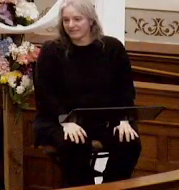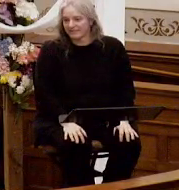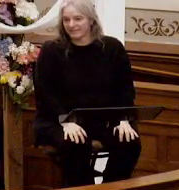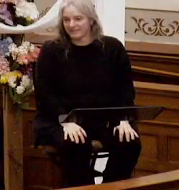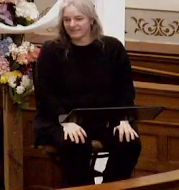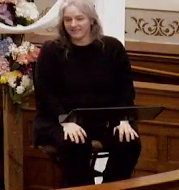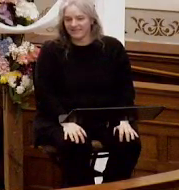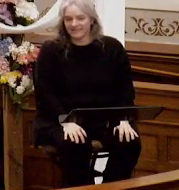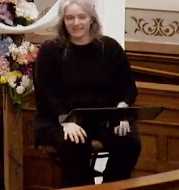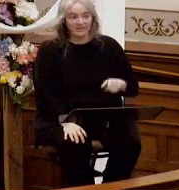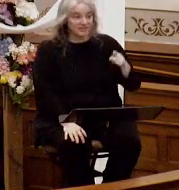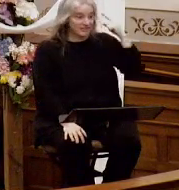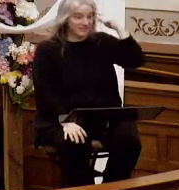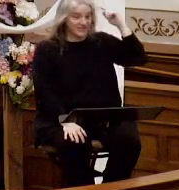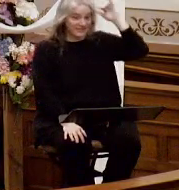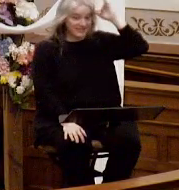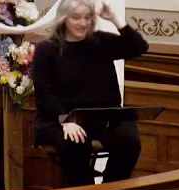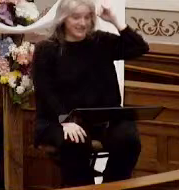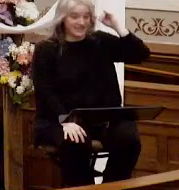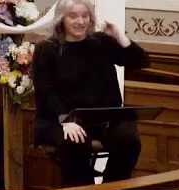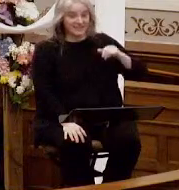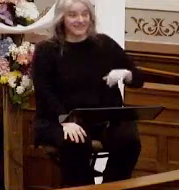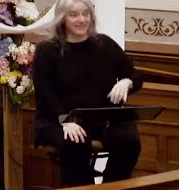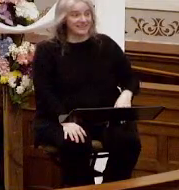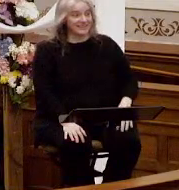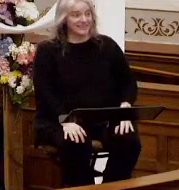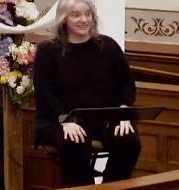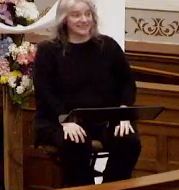You thought a cow was a bear? Well, they're big enough. They could be.